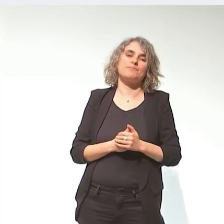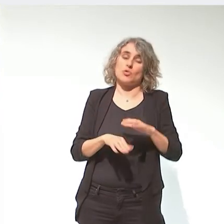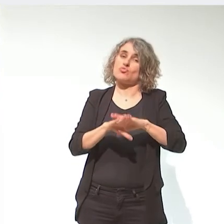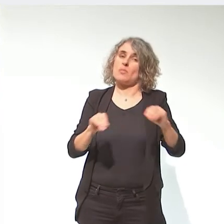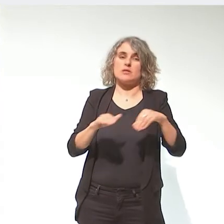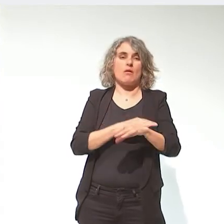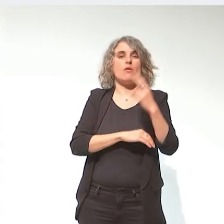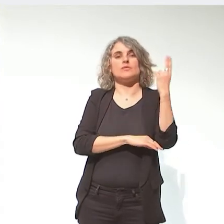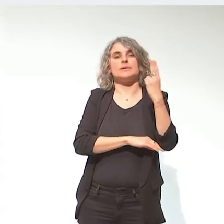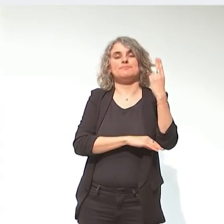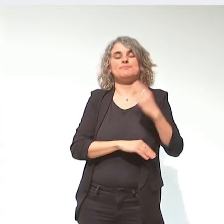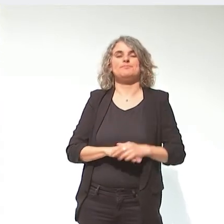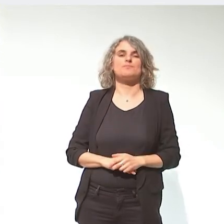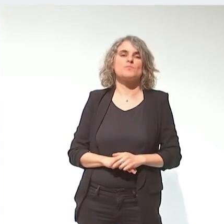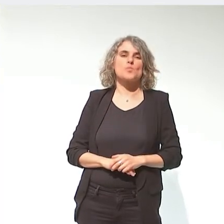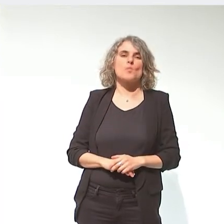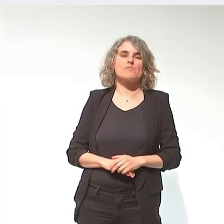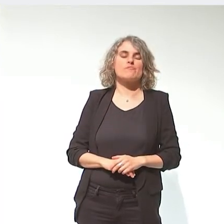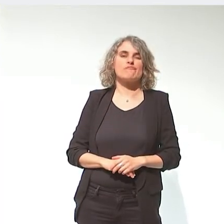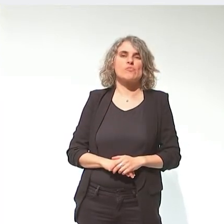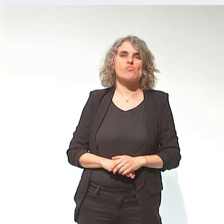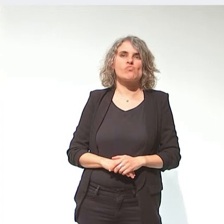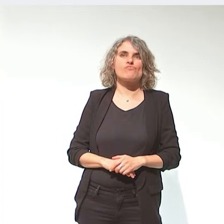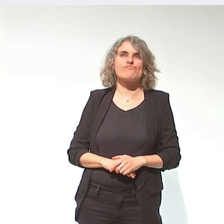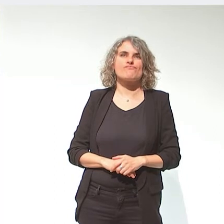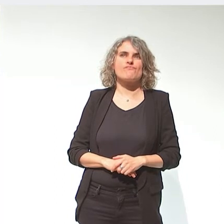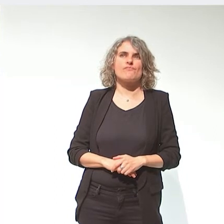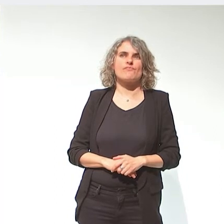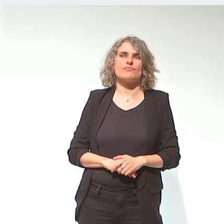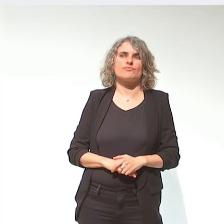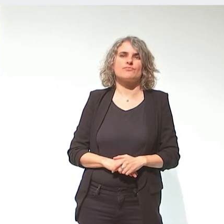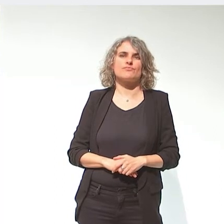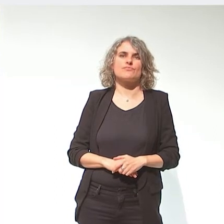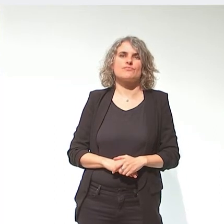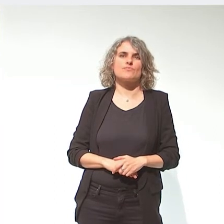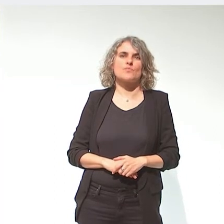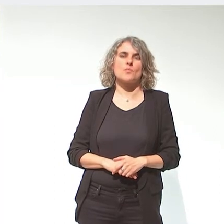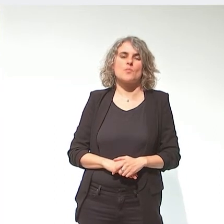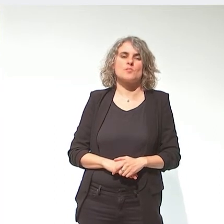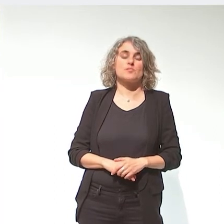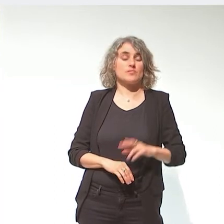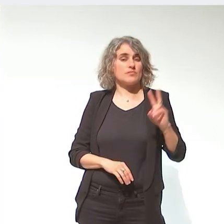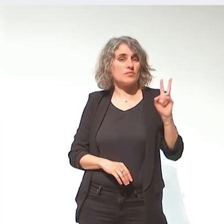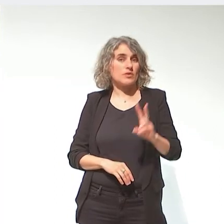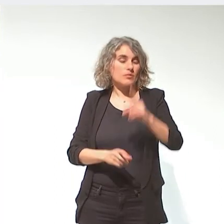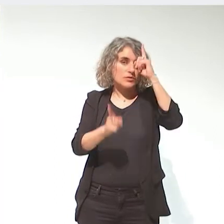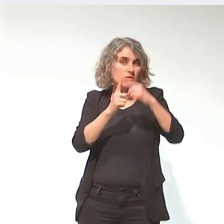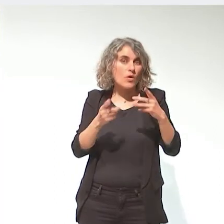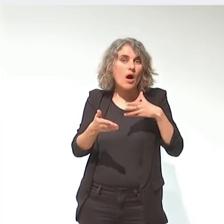remove all kinds of barriers. And we know very well that in